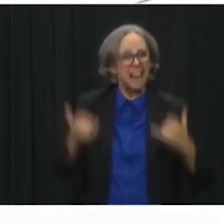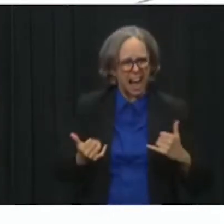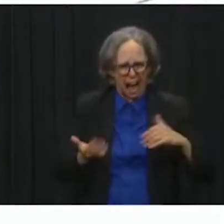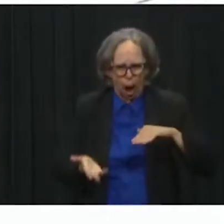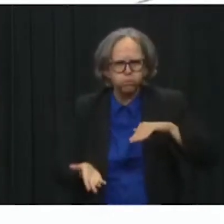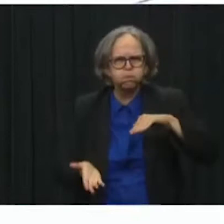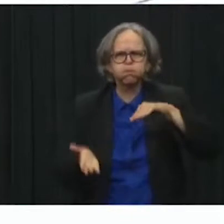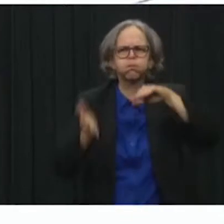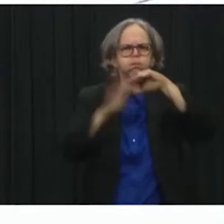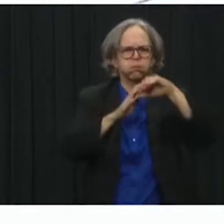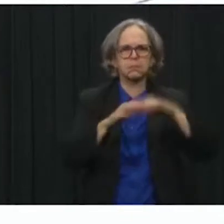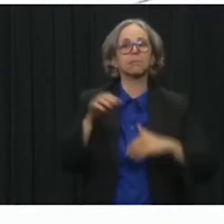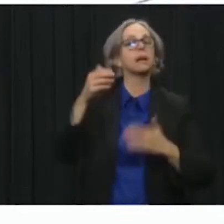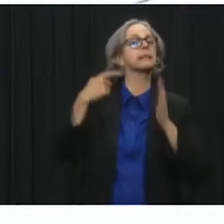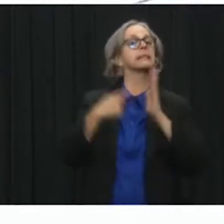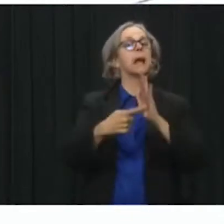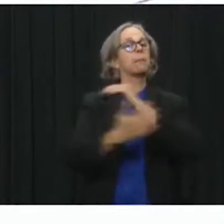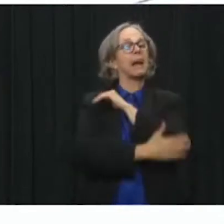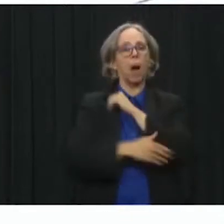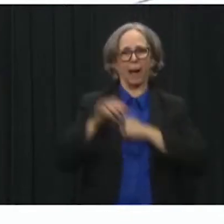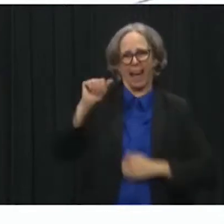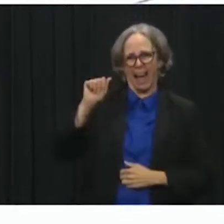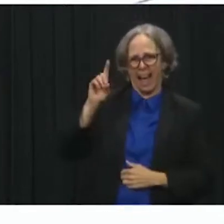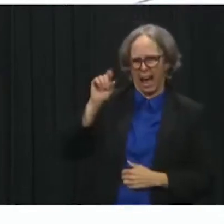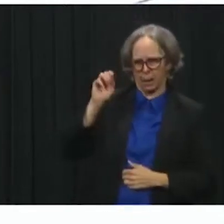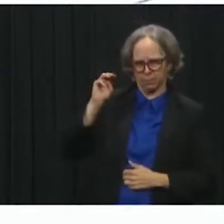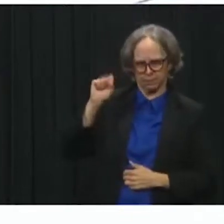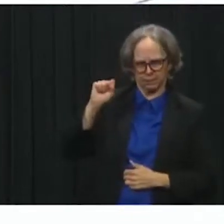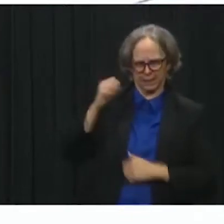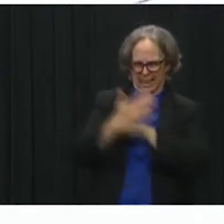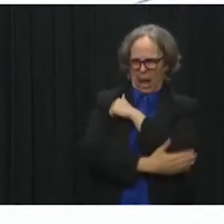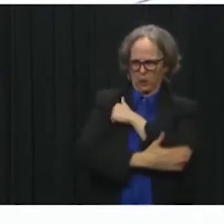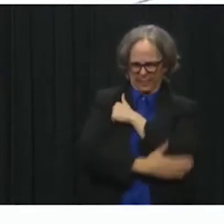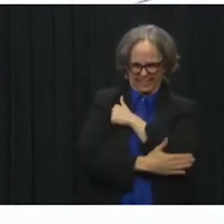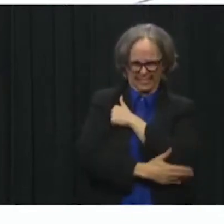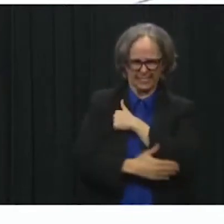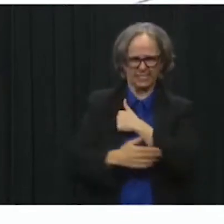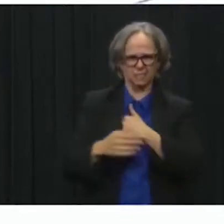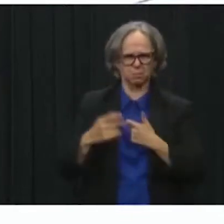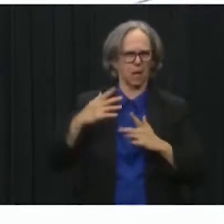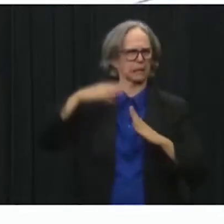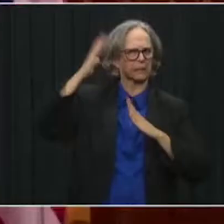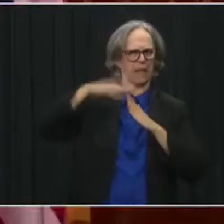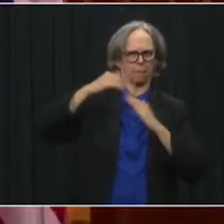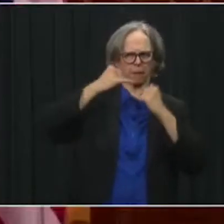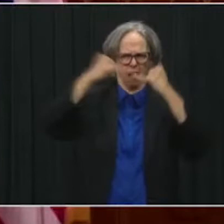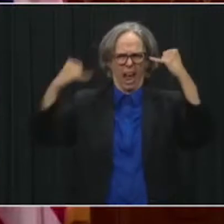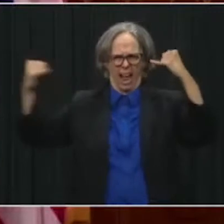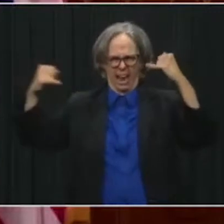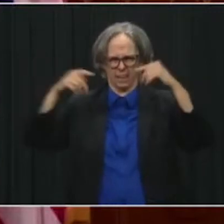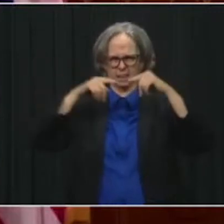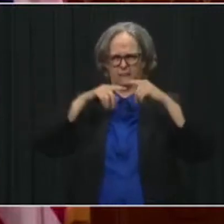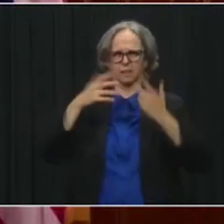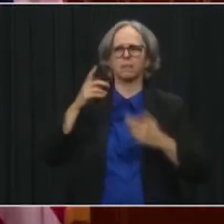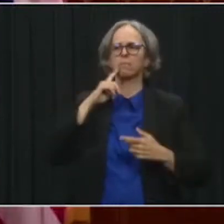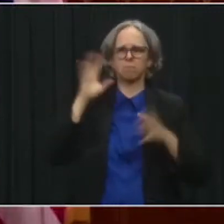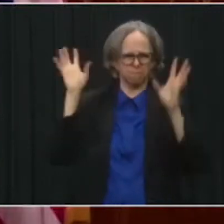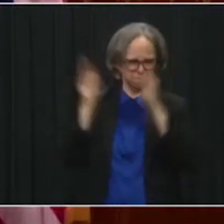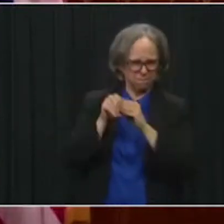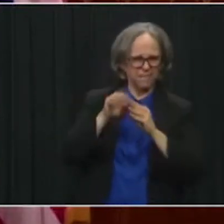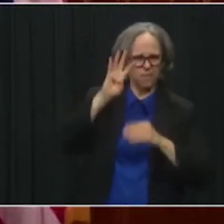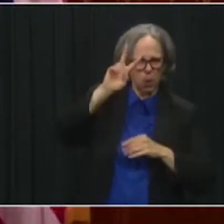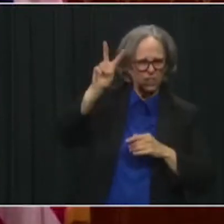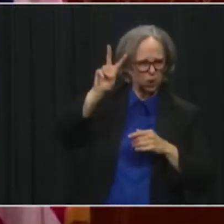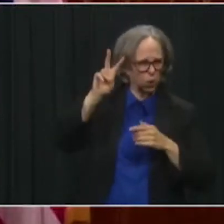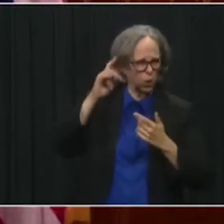was 87th in vaccinations, represents the top line. They went from 42 vaccinations for the first week of July